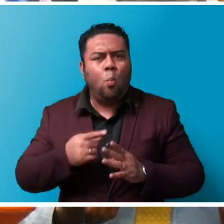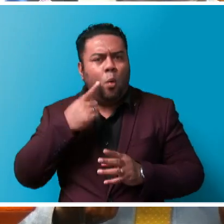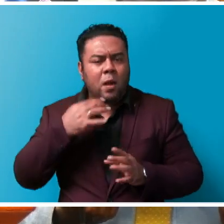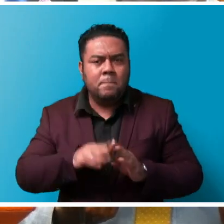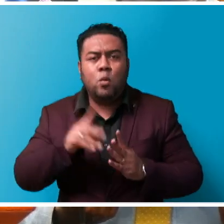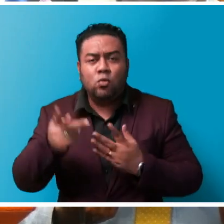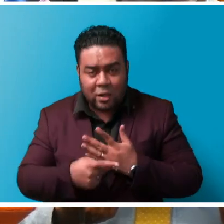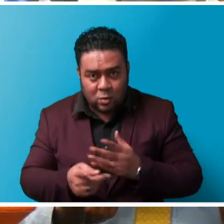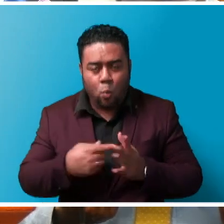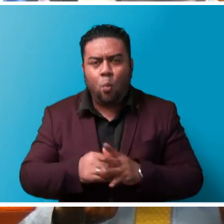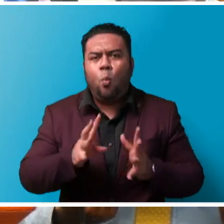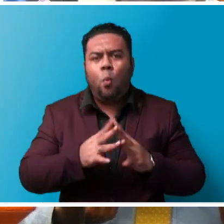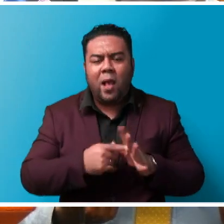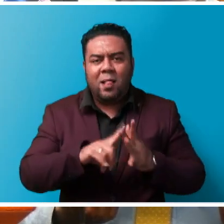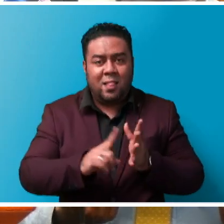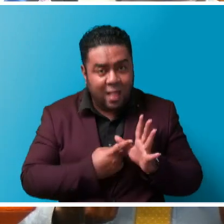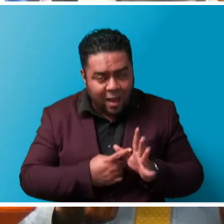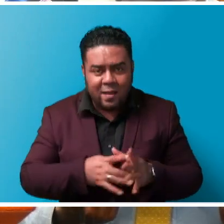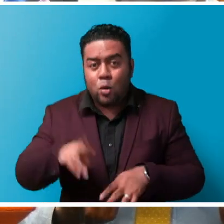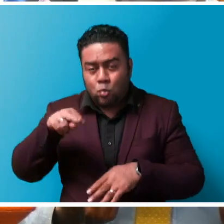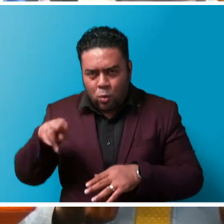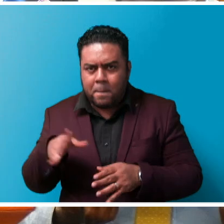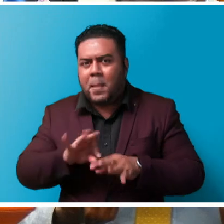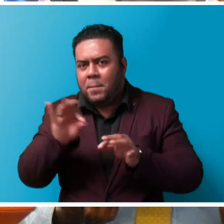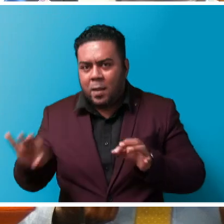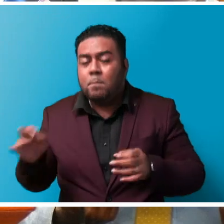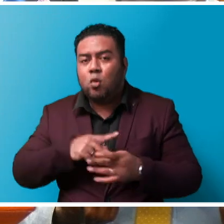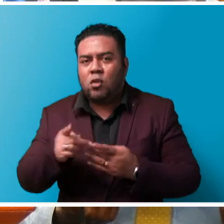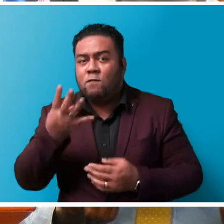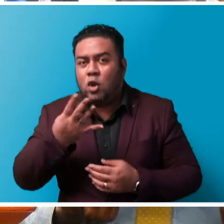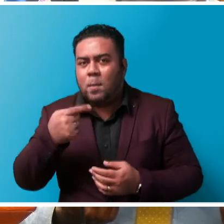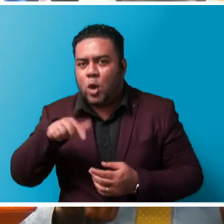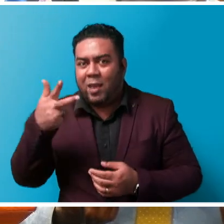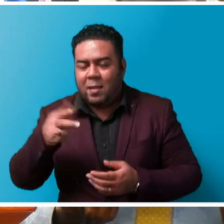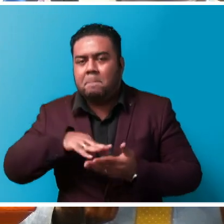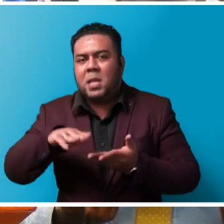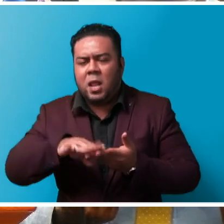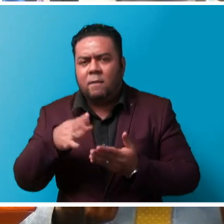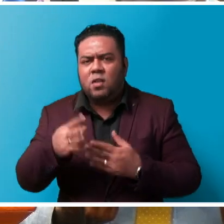country, including the Waila Offtake Pipeline projects, 14.8 million, impacting over